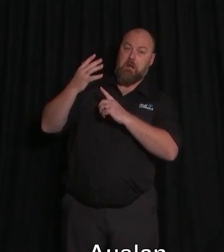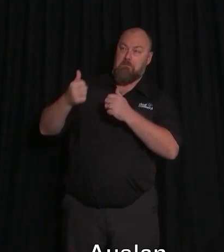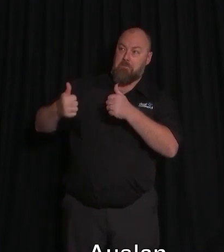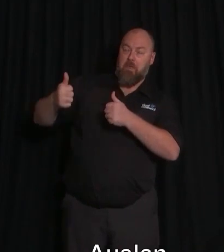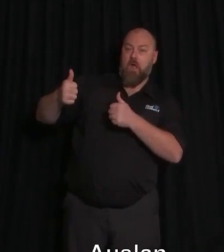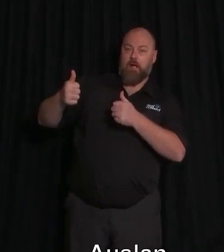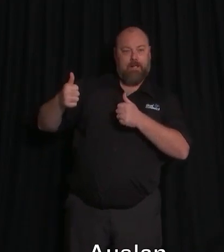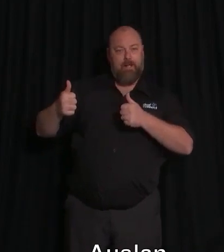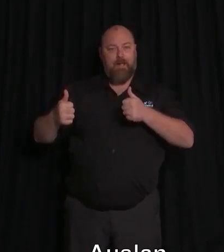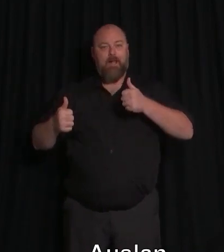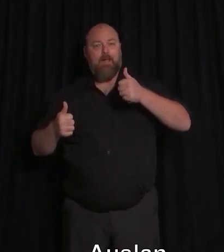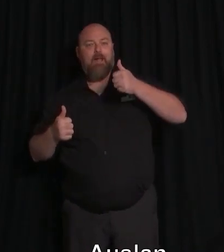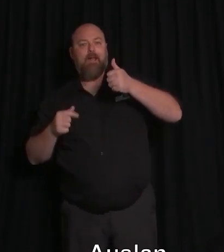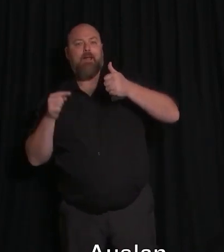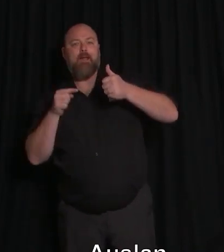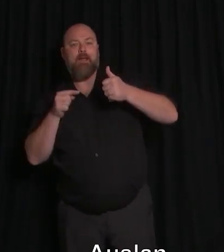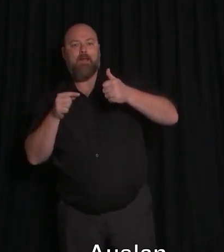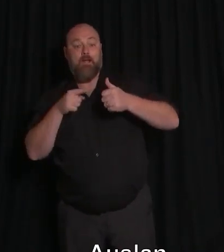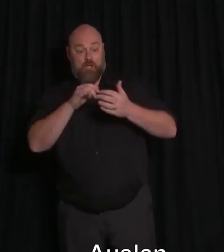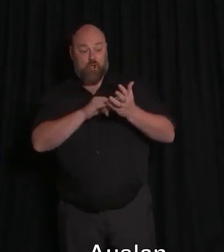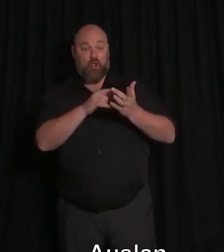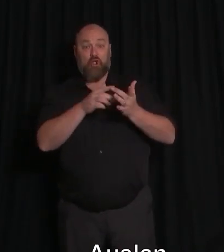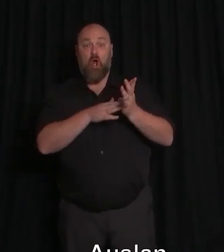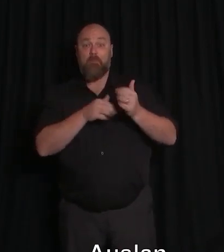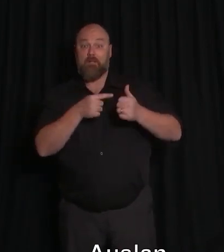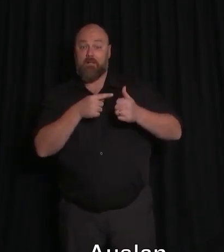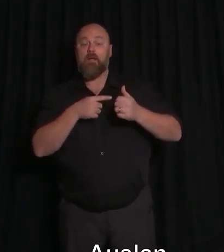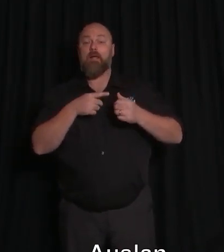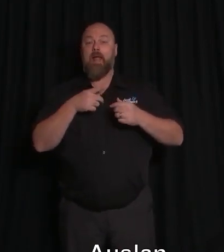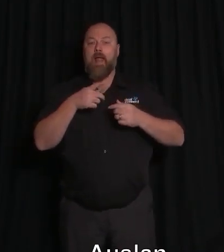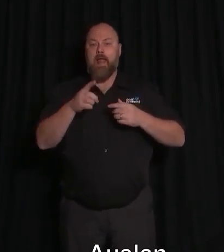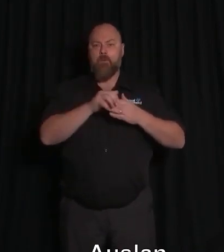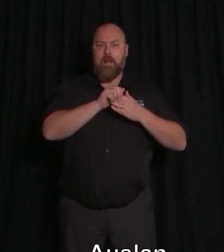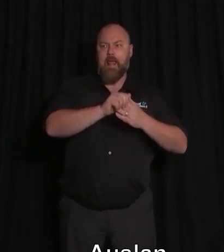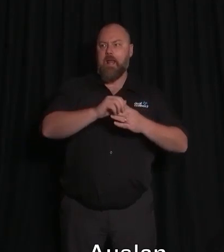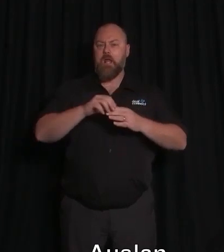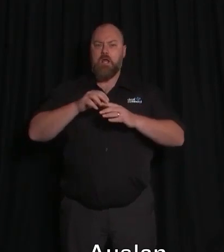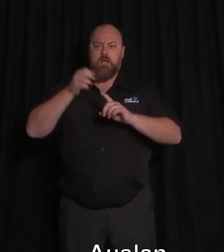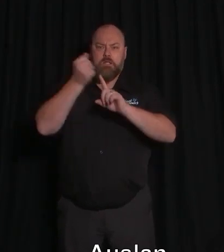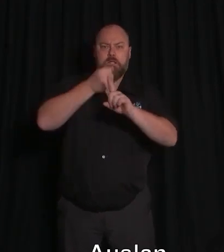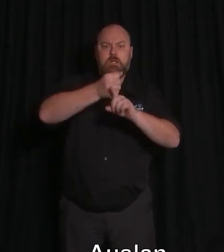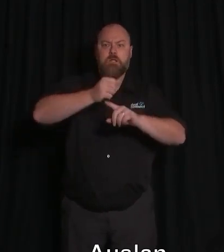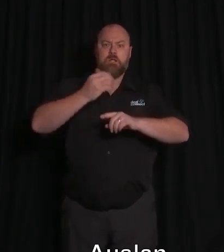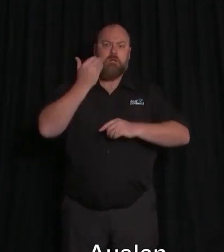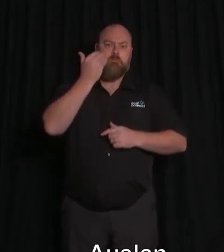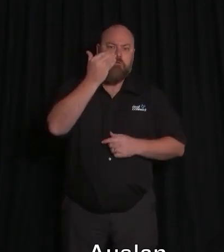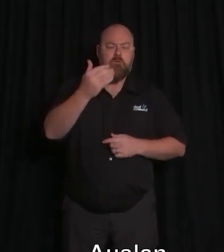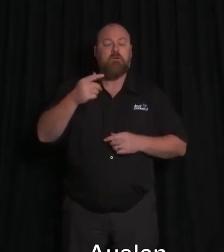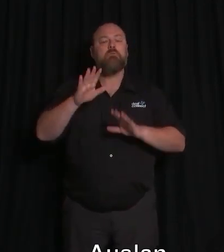And Simon led protests. He spoke at Protest March. Why do I speak about the apartheid